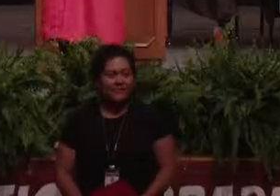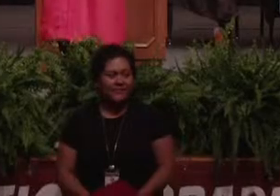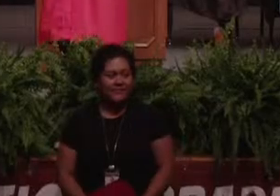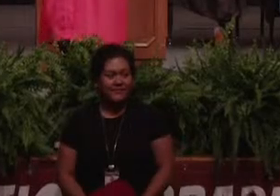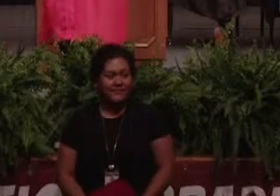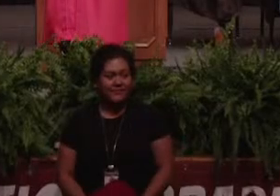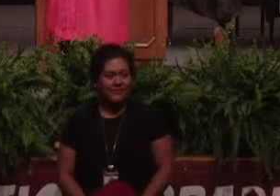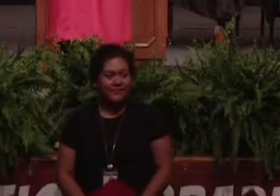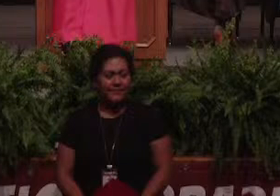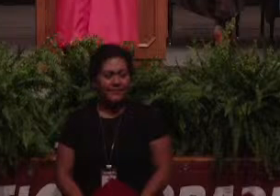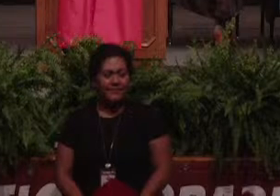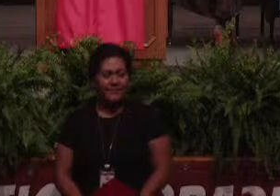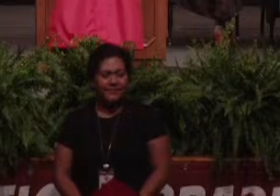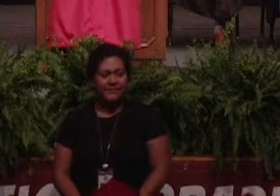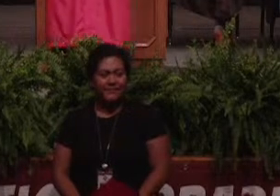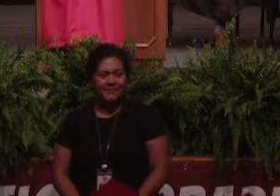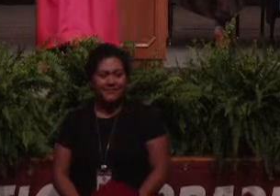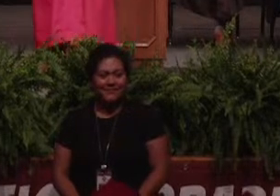Stay right there.